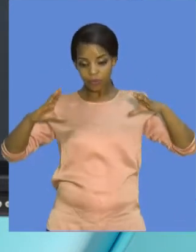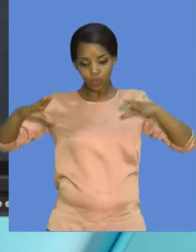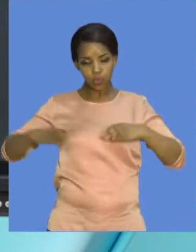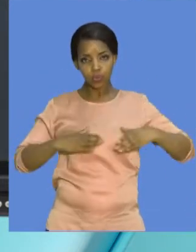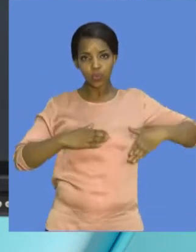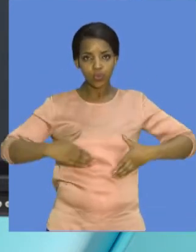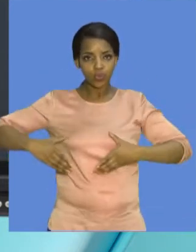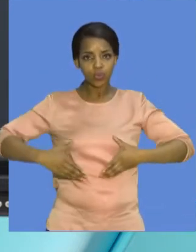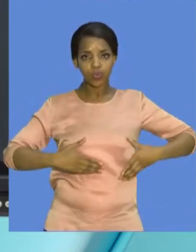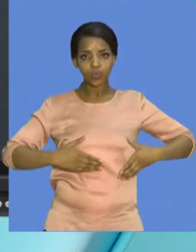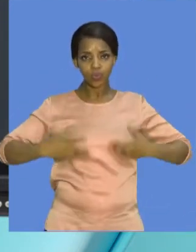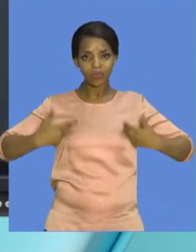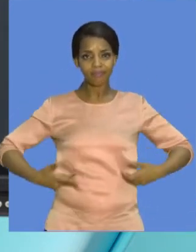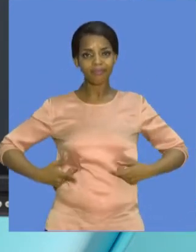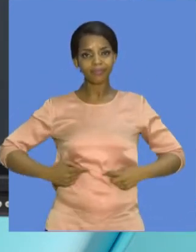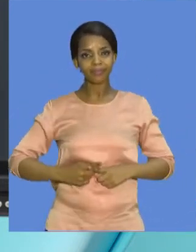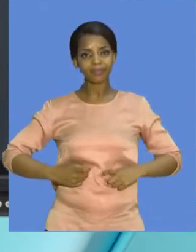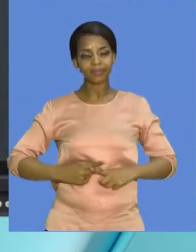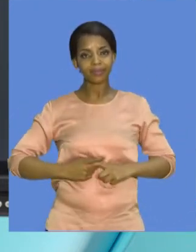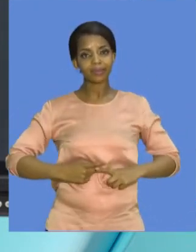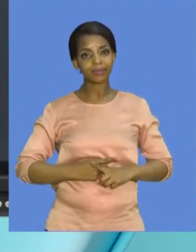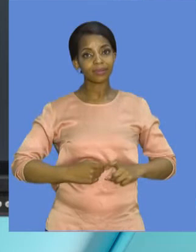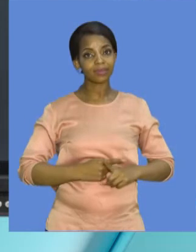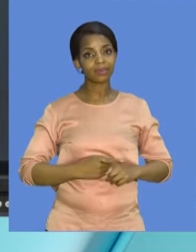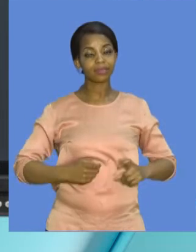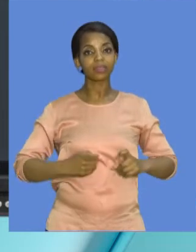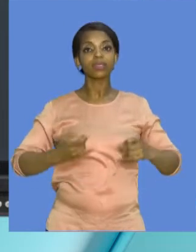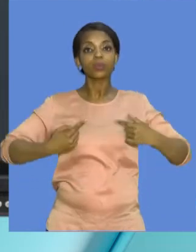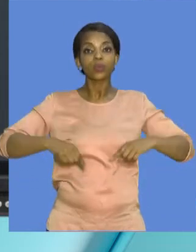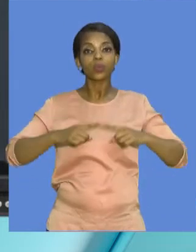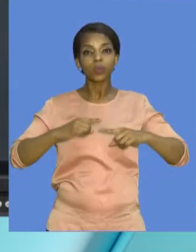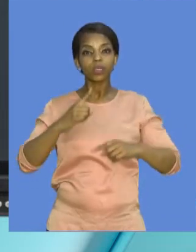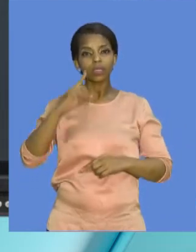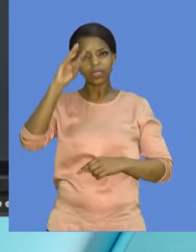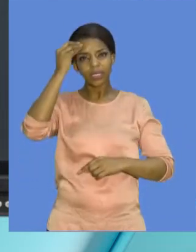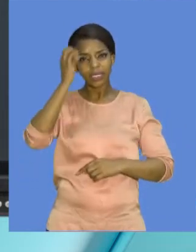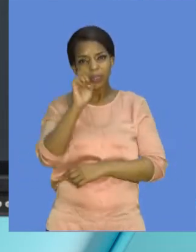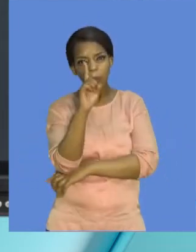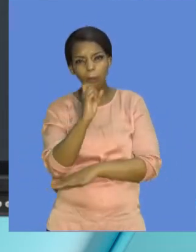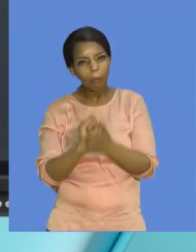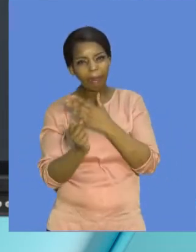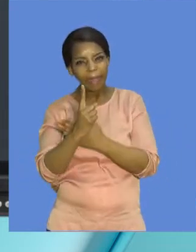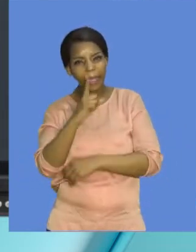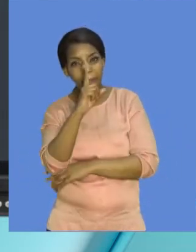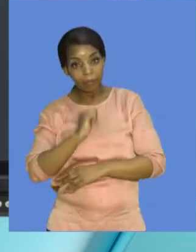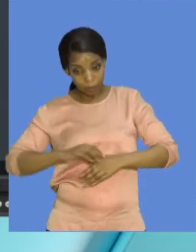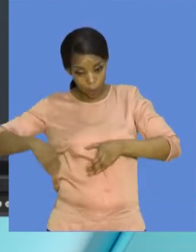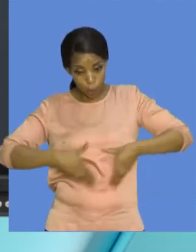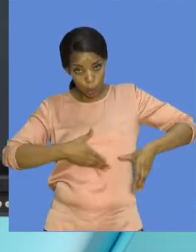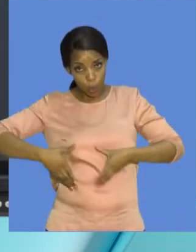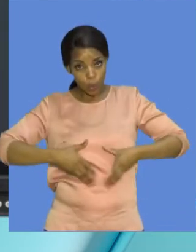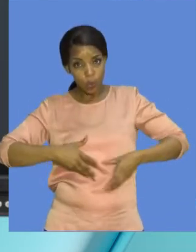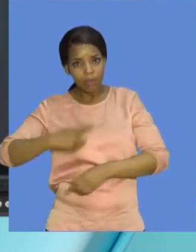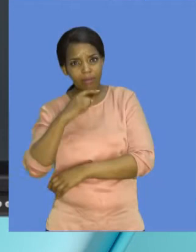our focus or our concern or what is of interest to us is exactly what happens to the charges, you know. While they come